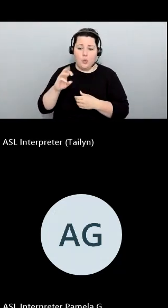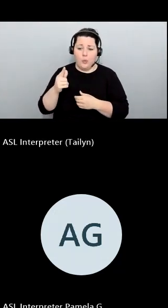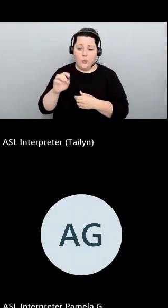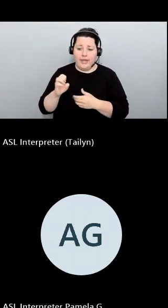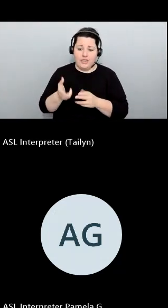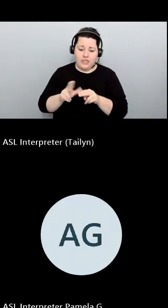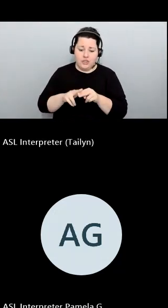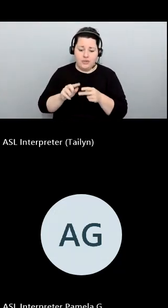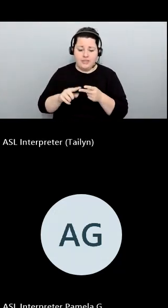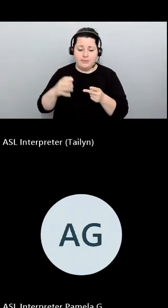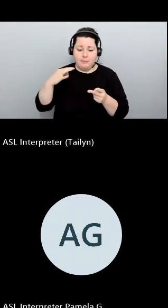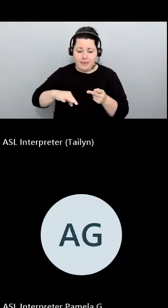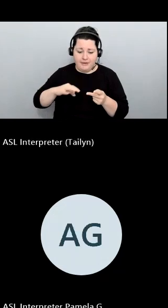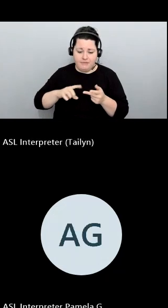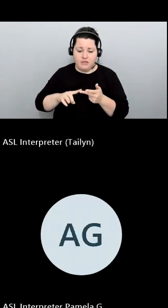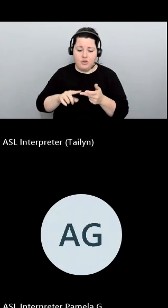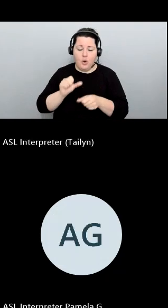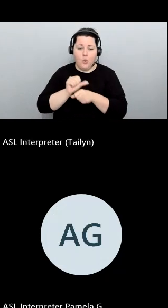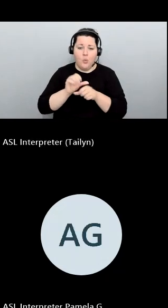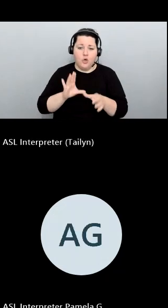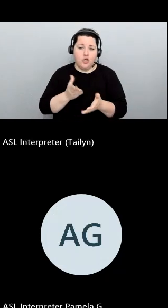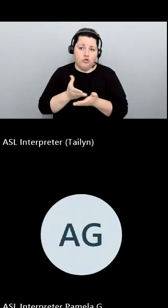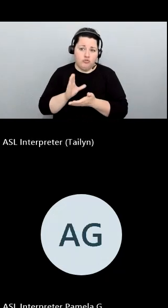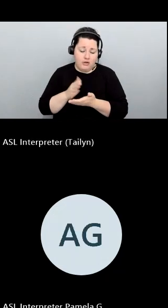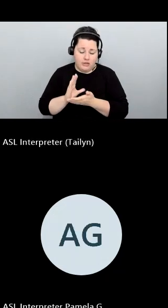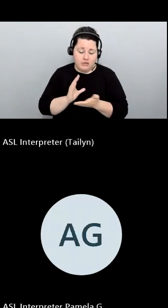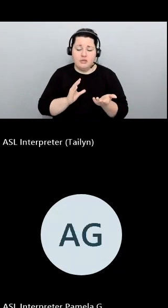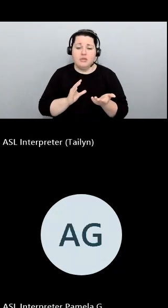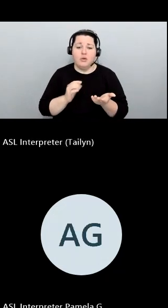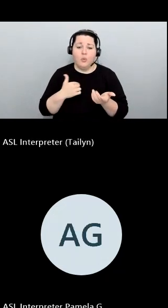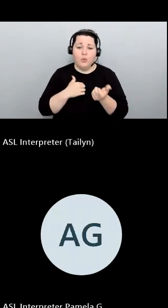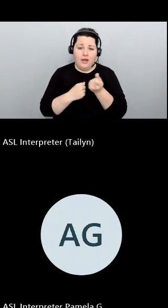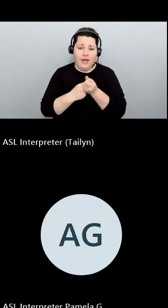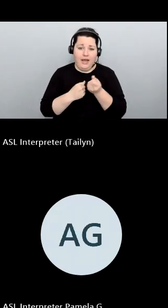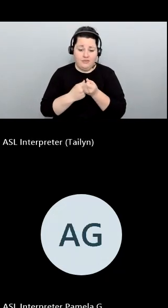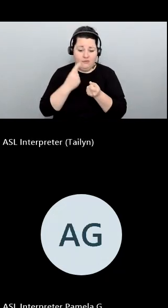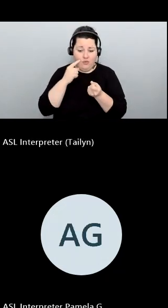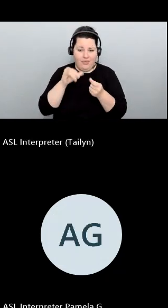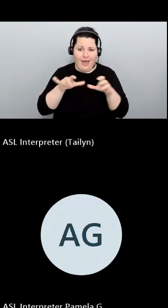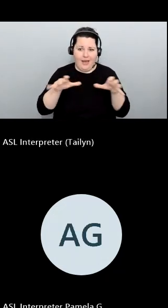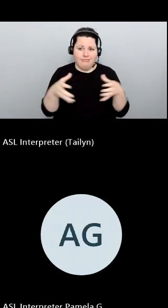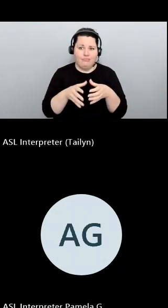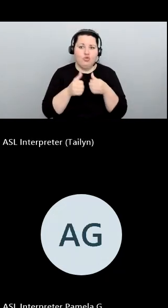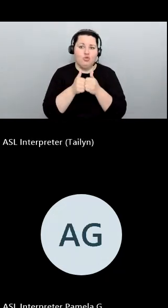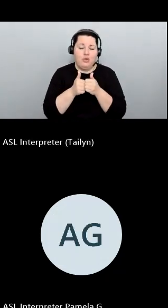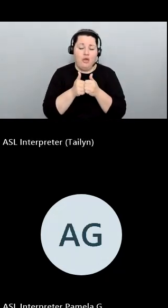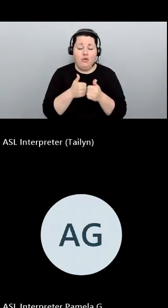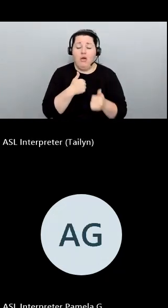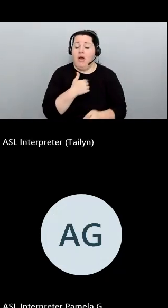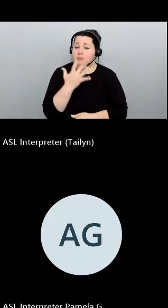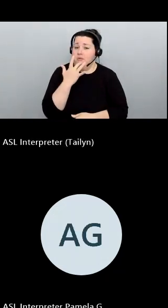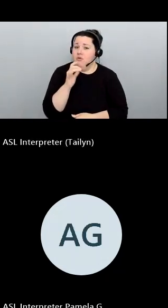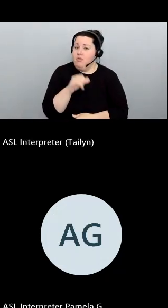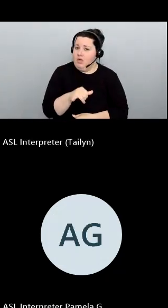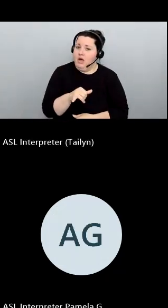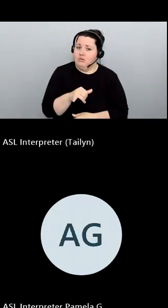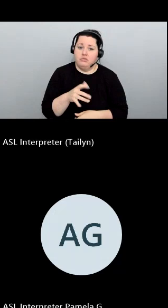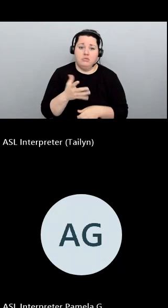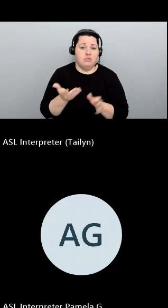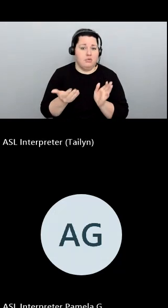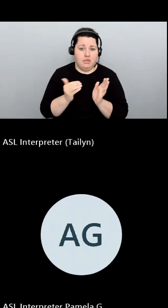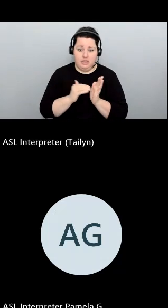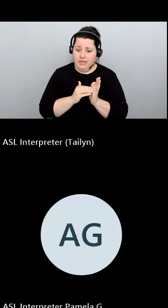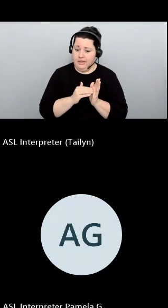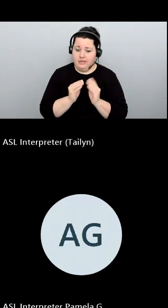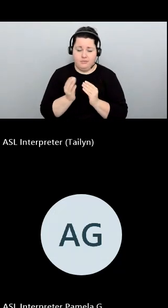increases, benefits, worker rights, and we're advocating for those as a collective, which I much prefer because, again, it's much